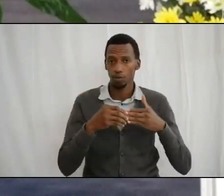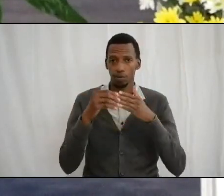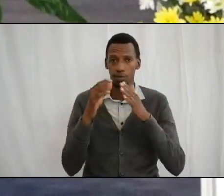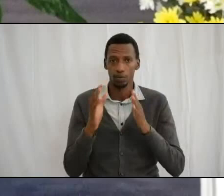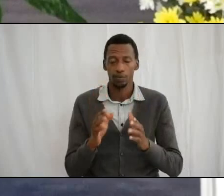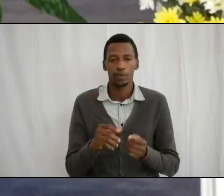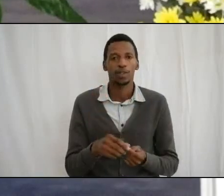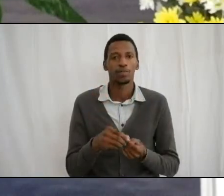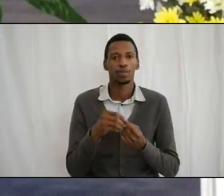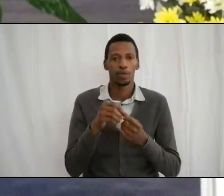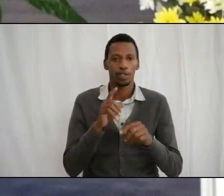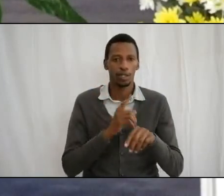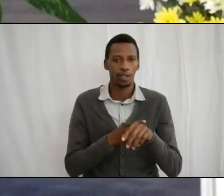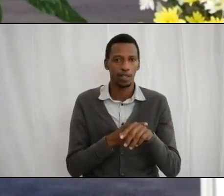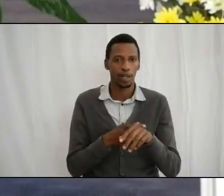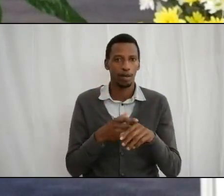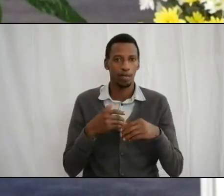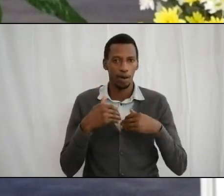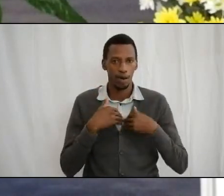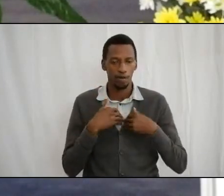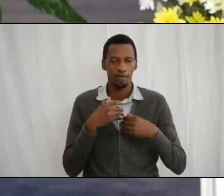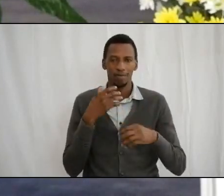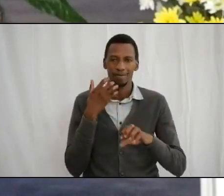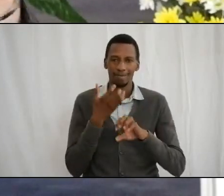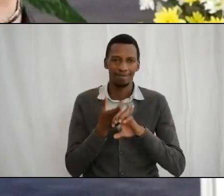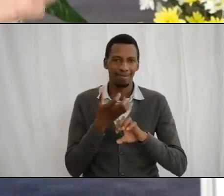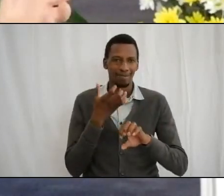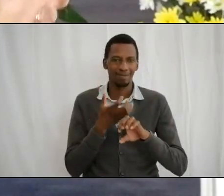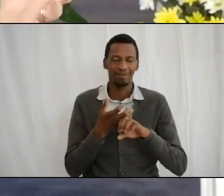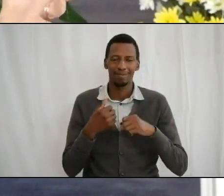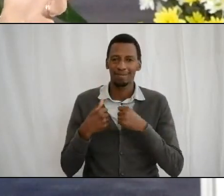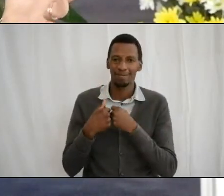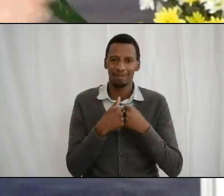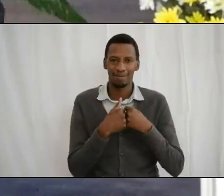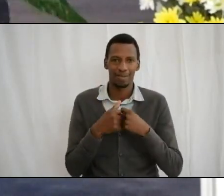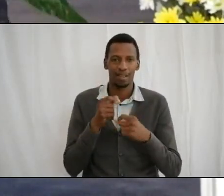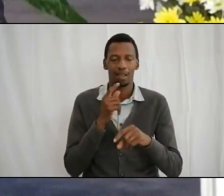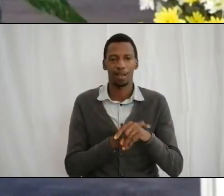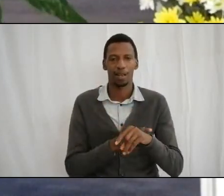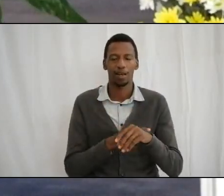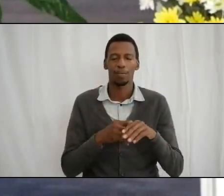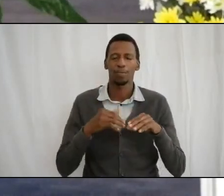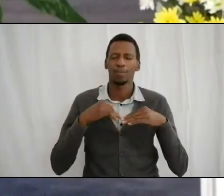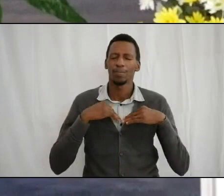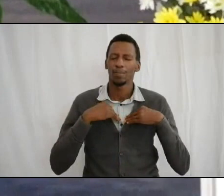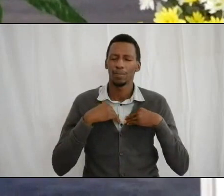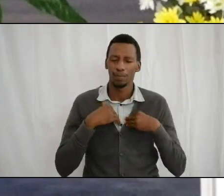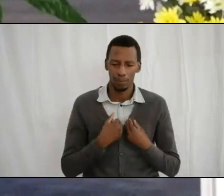through very difficult, uncharted waters. We become tired.